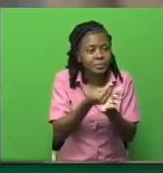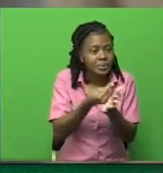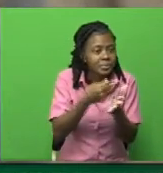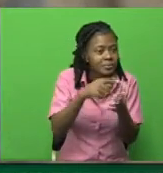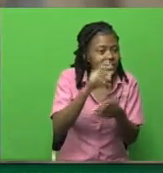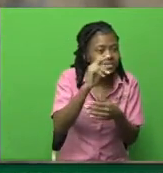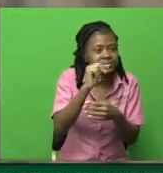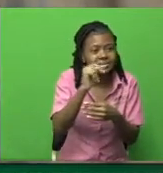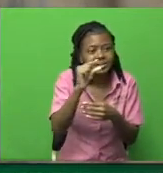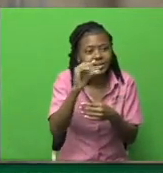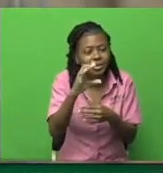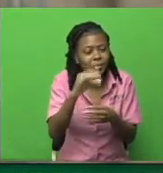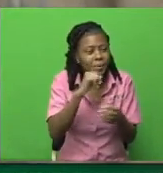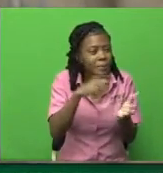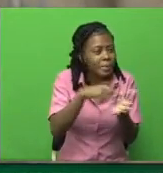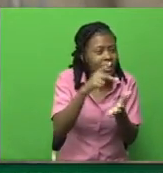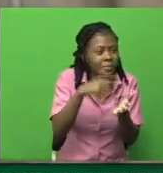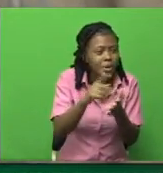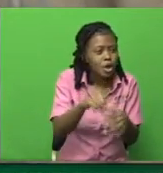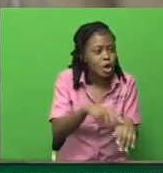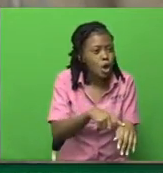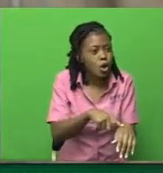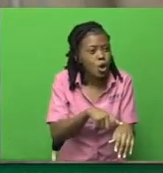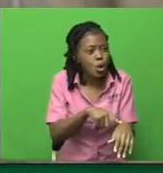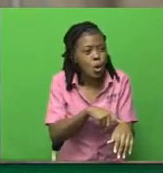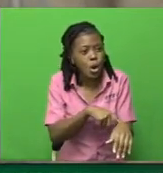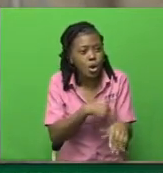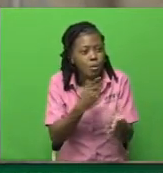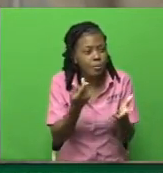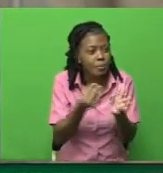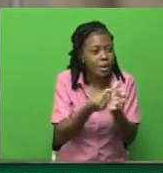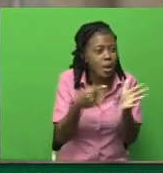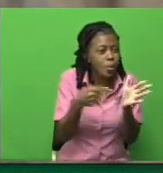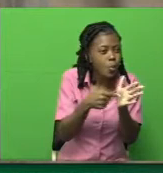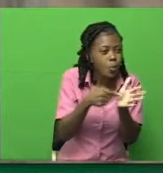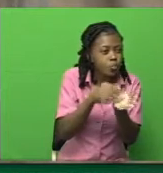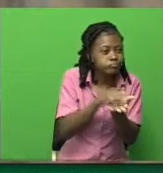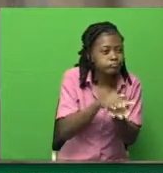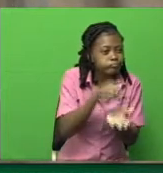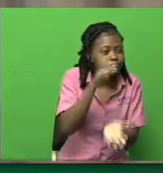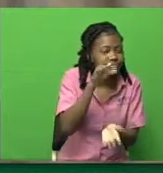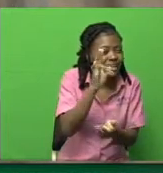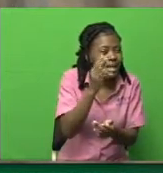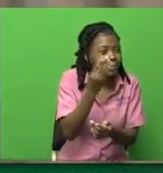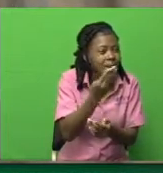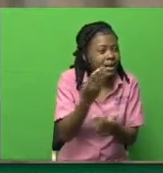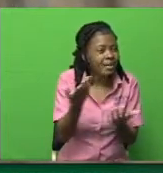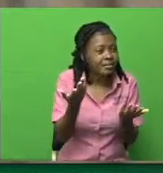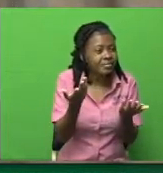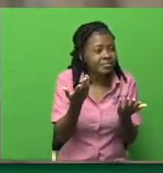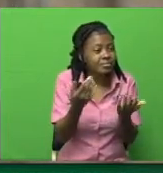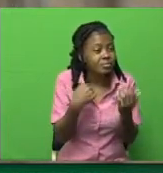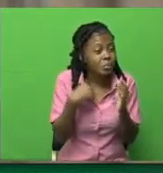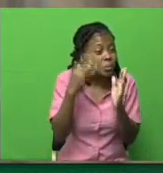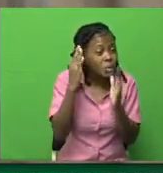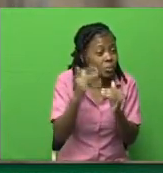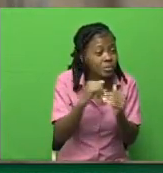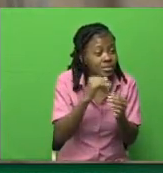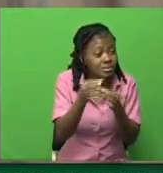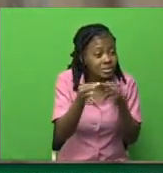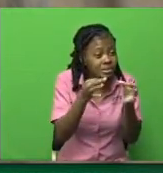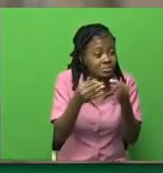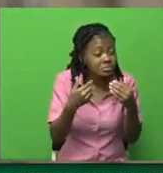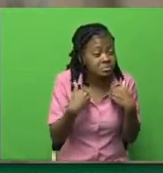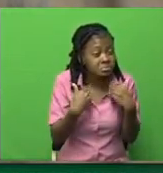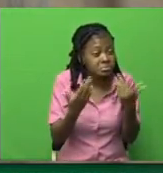to occur you speak I was hoping to hear from the member from Lupino Bonet West and remember almost as if he took a